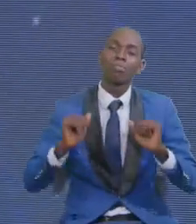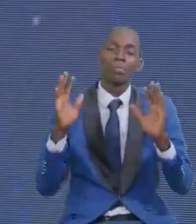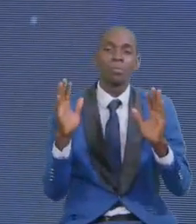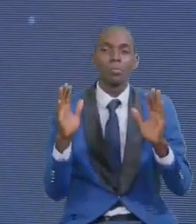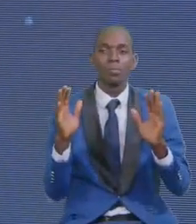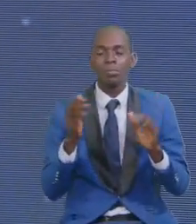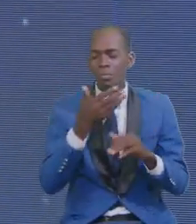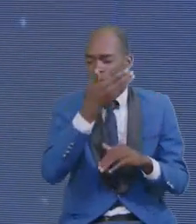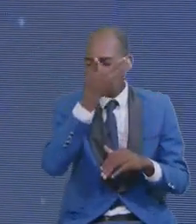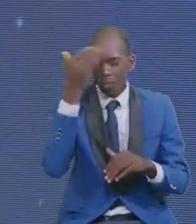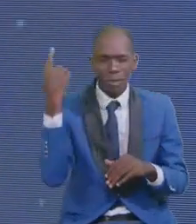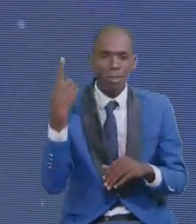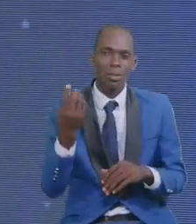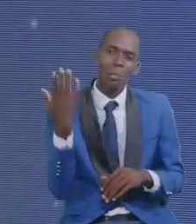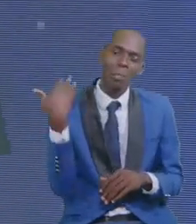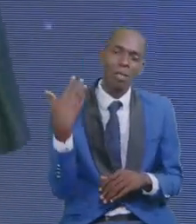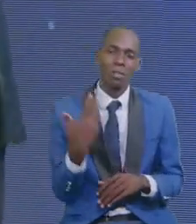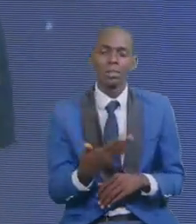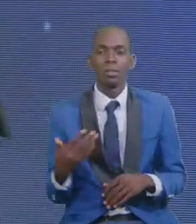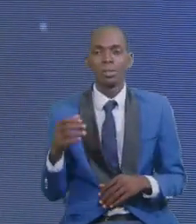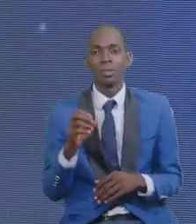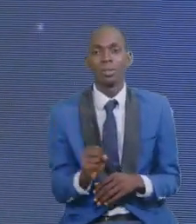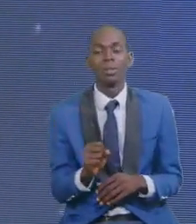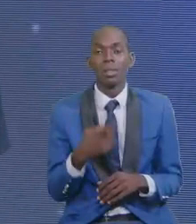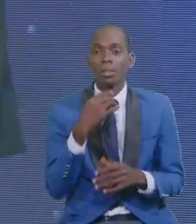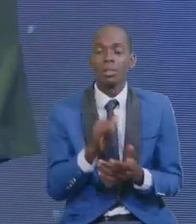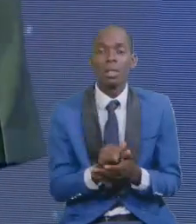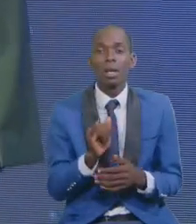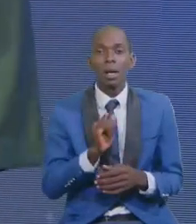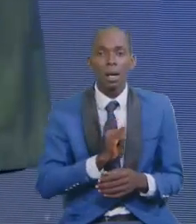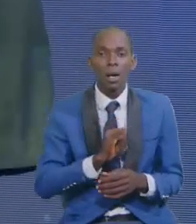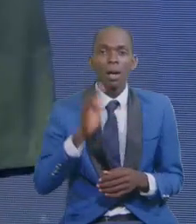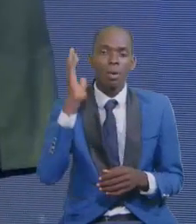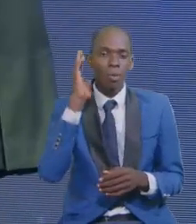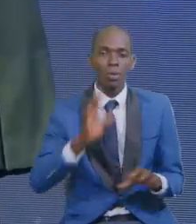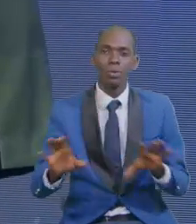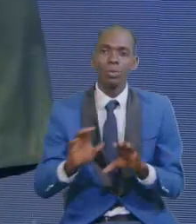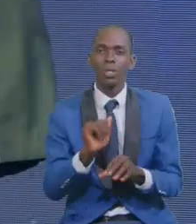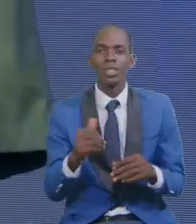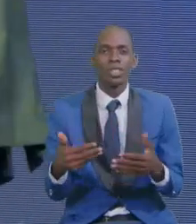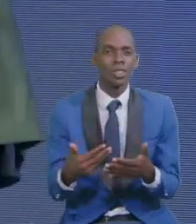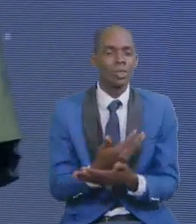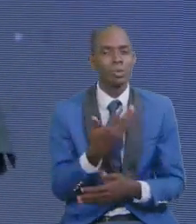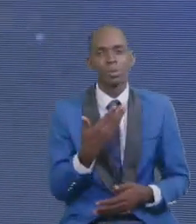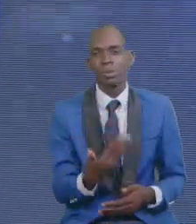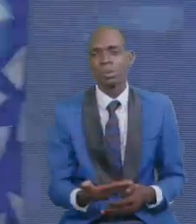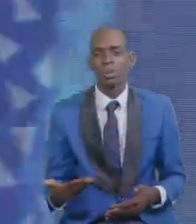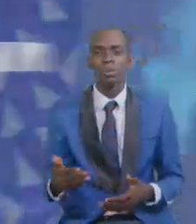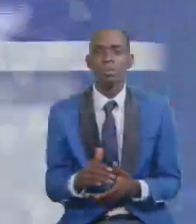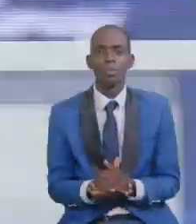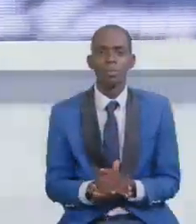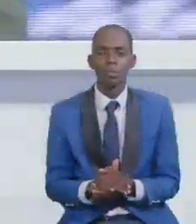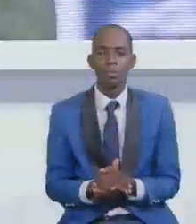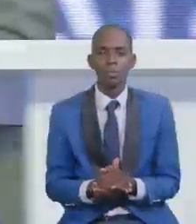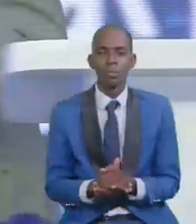the former things. He says, I will do a new thing.